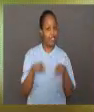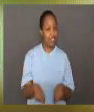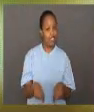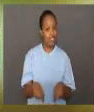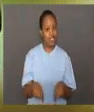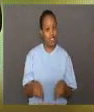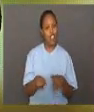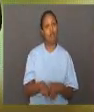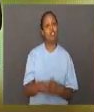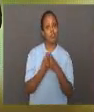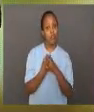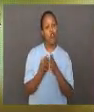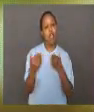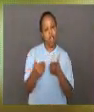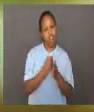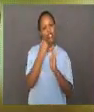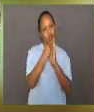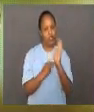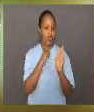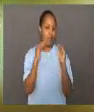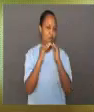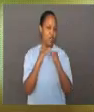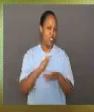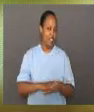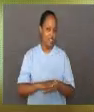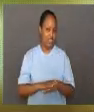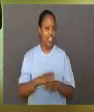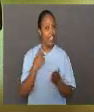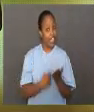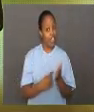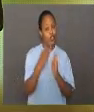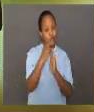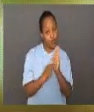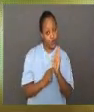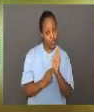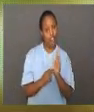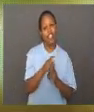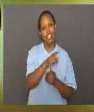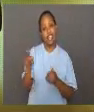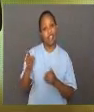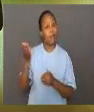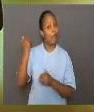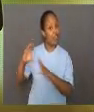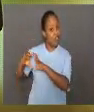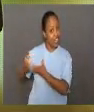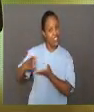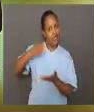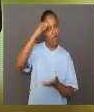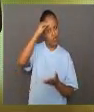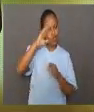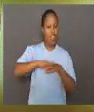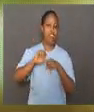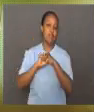Today, we are beginning a new unit on equality. This unit will build on your studies in previous